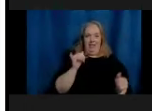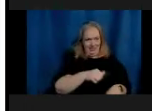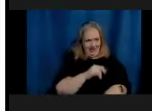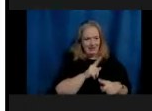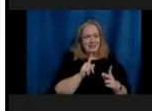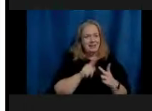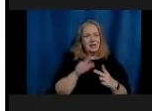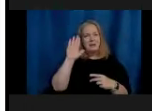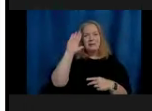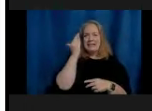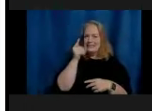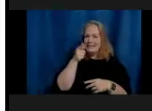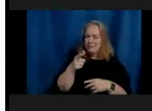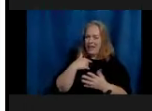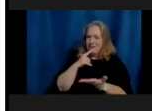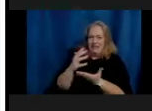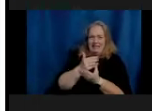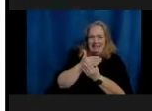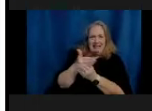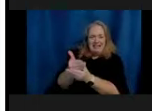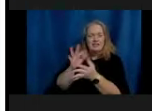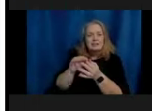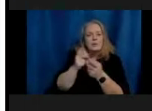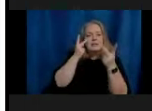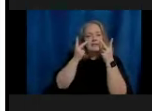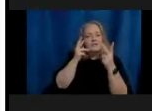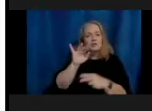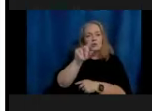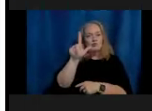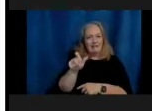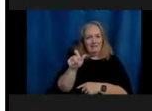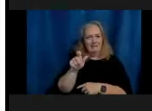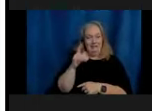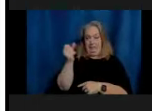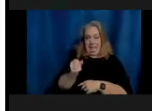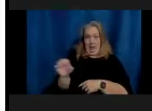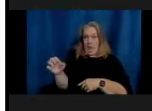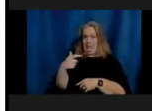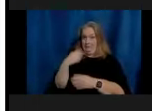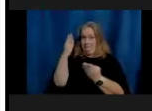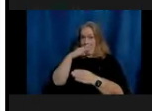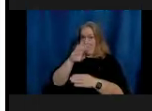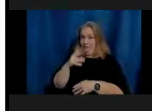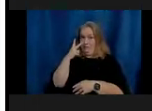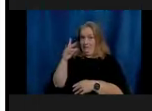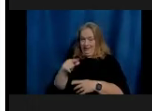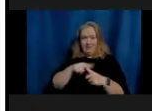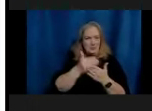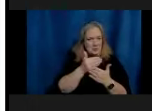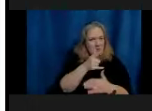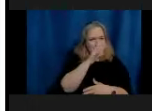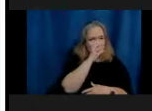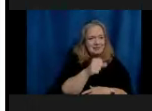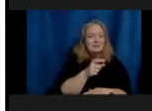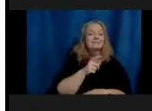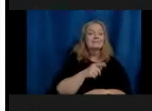popular that I hadn't seen, at least in the Southeast. Also things like photographs these photographs were taken in the